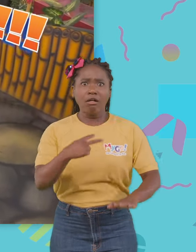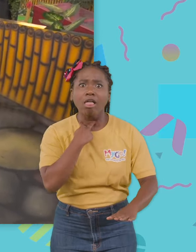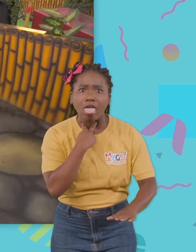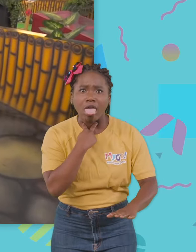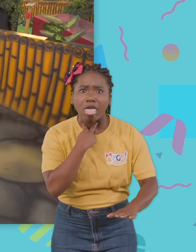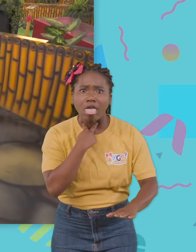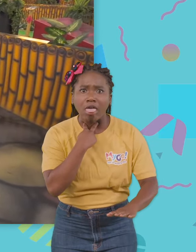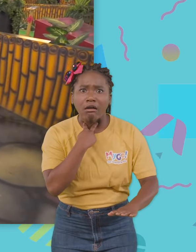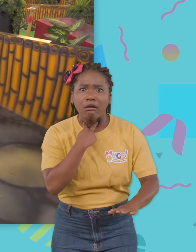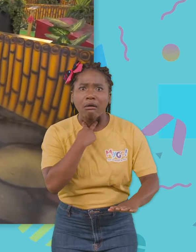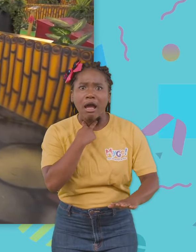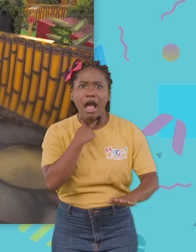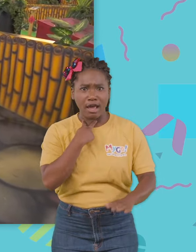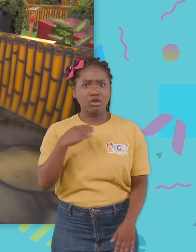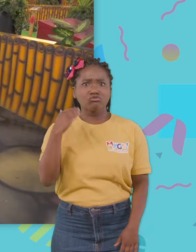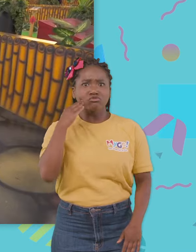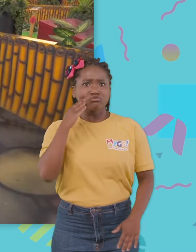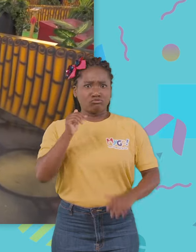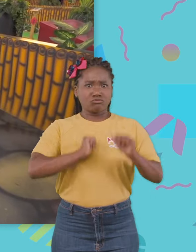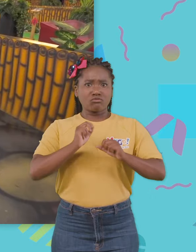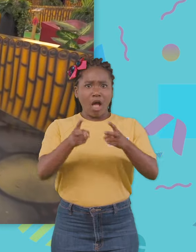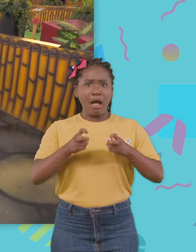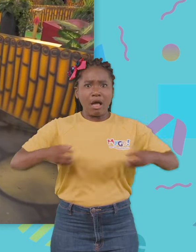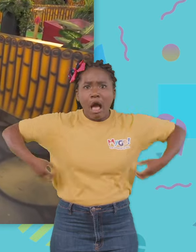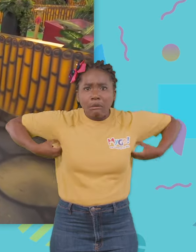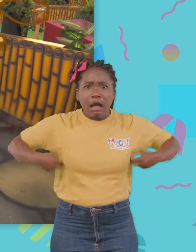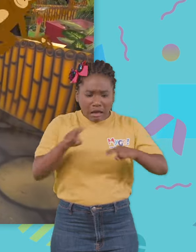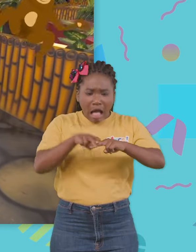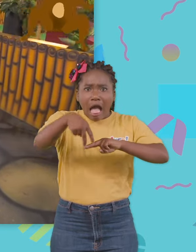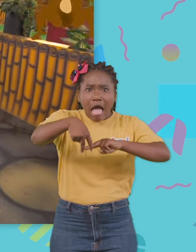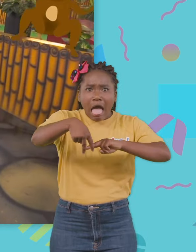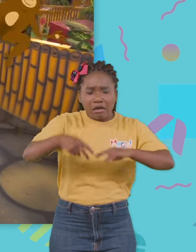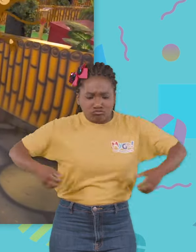no, look, I'm stuck. Hey, let's act like monkeys to get out of this.